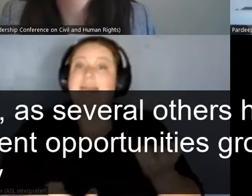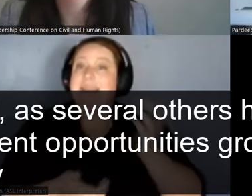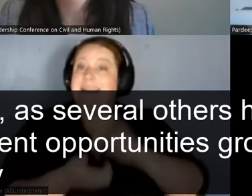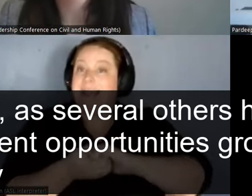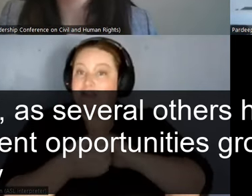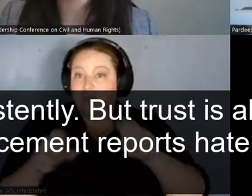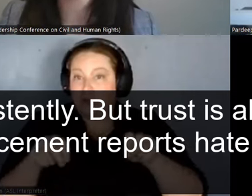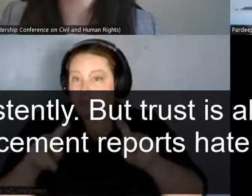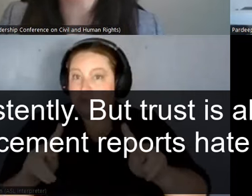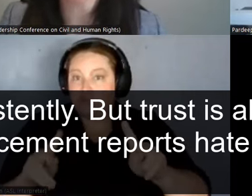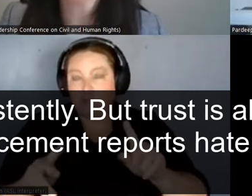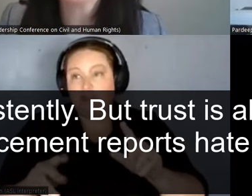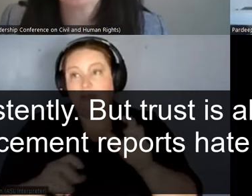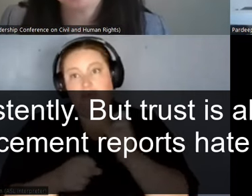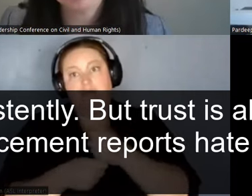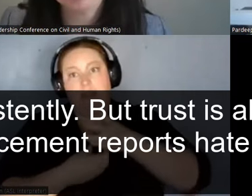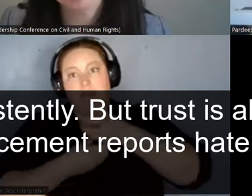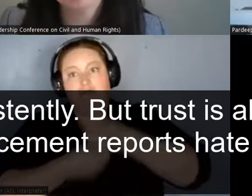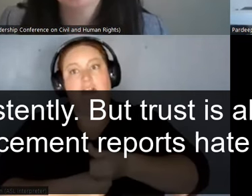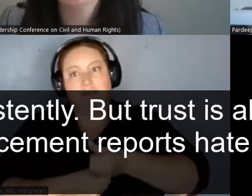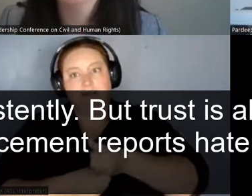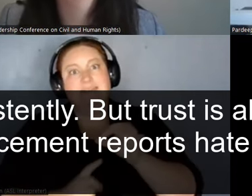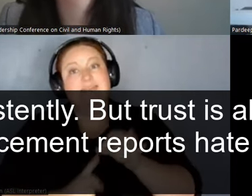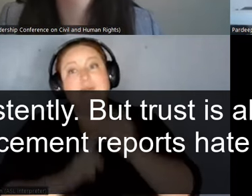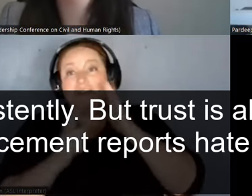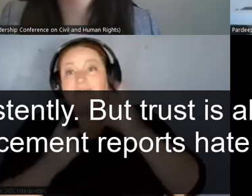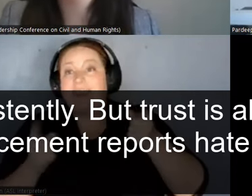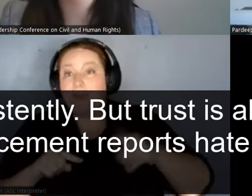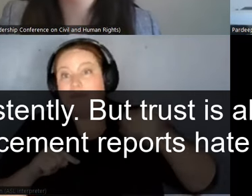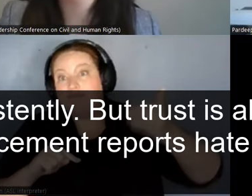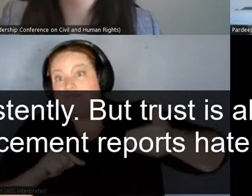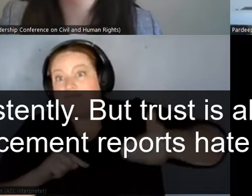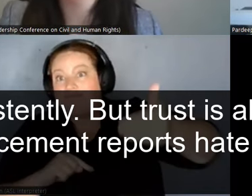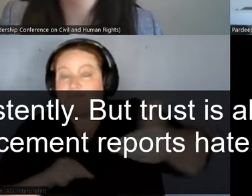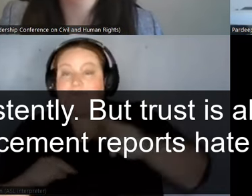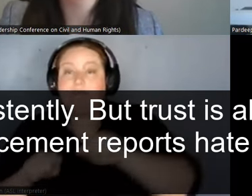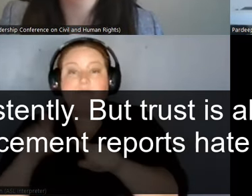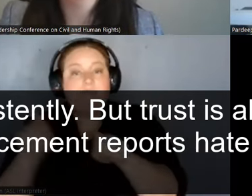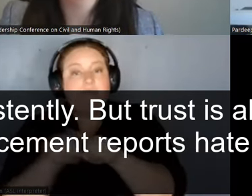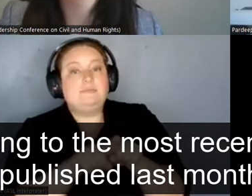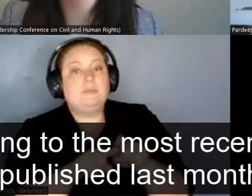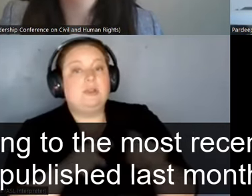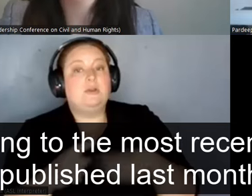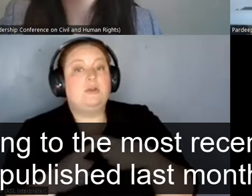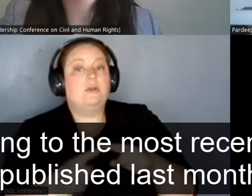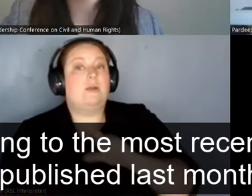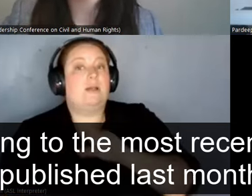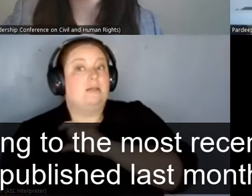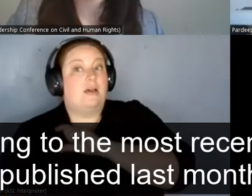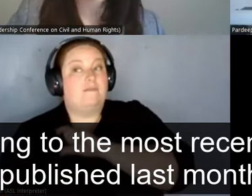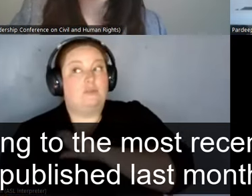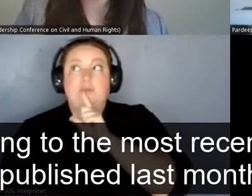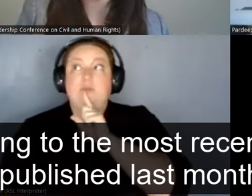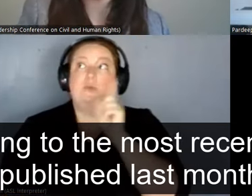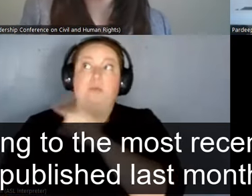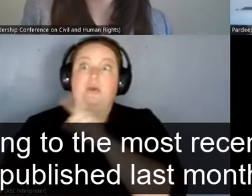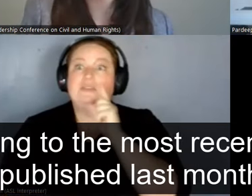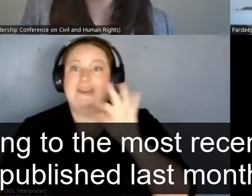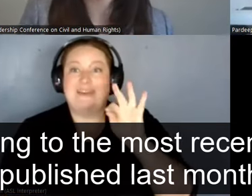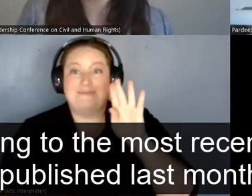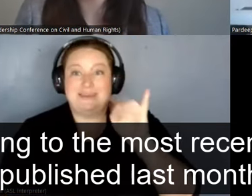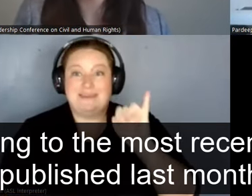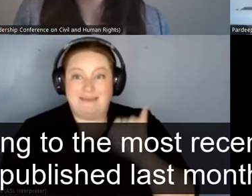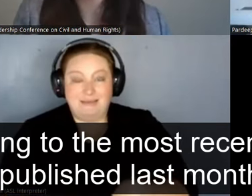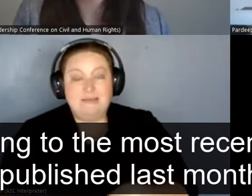especially if they occur consistently. But trust is also built when law enforcement reports hate crimes to the FBI. And according to the most recent